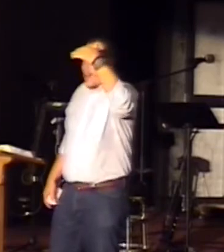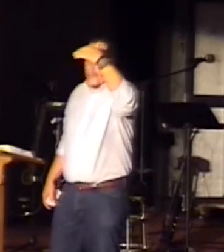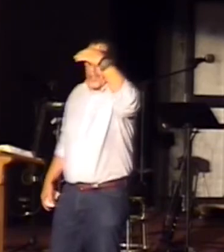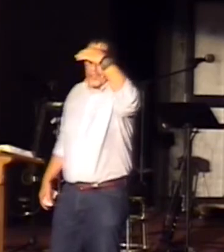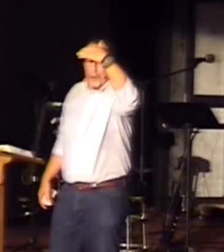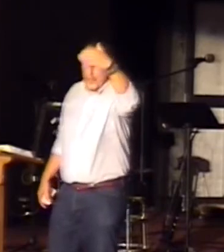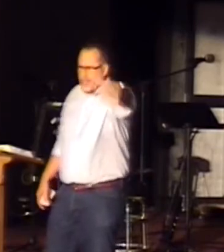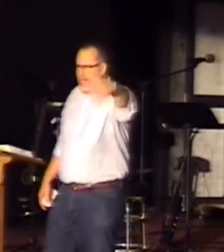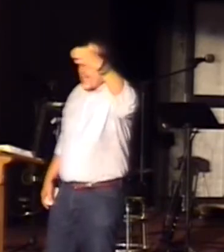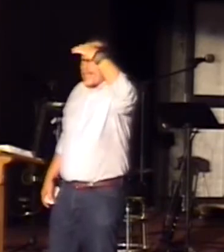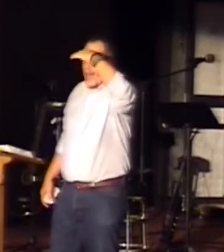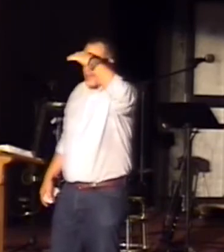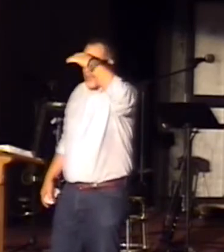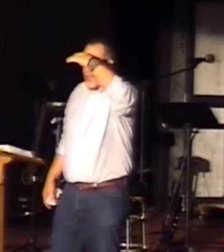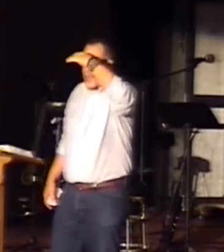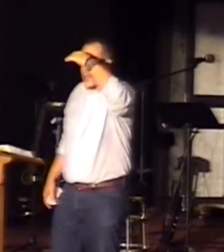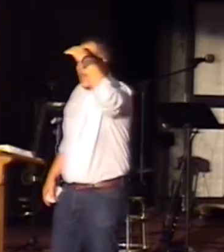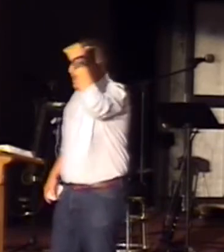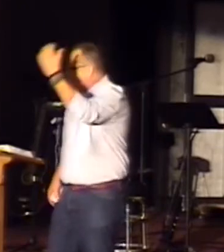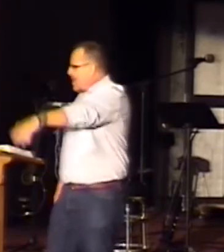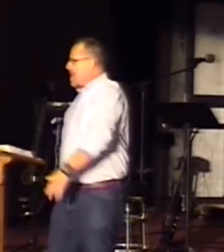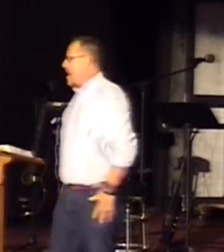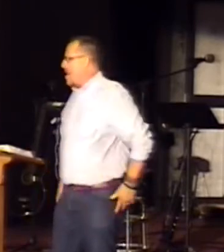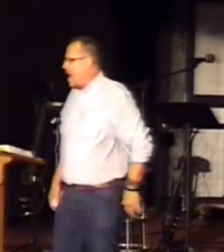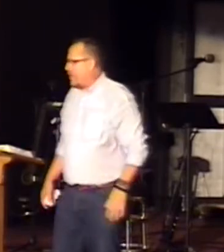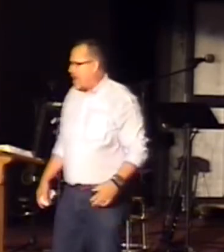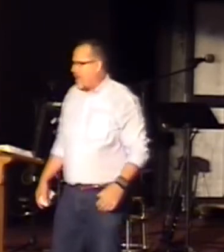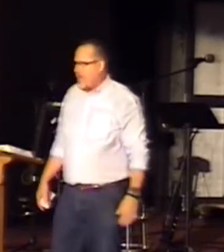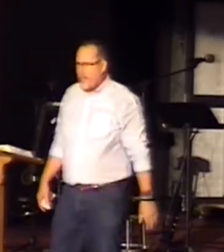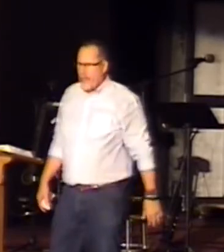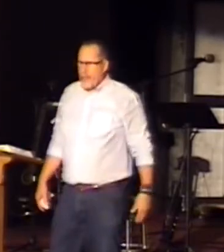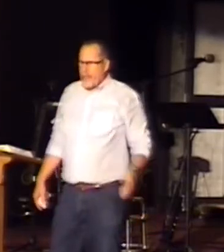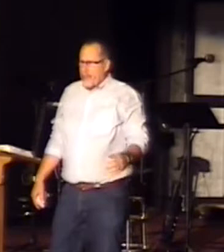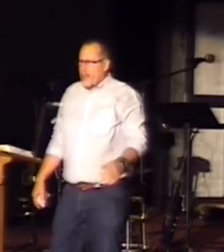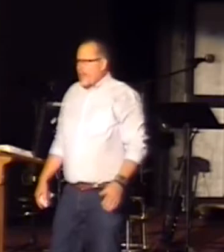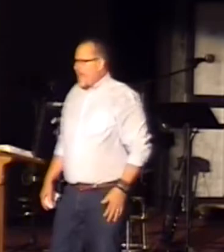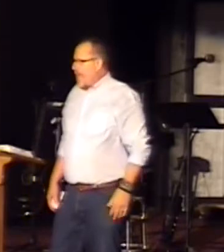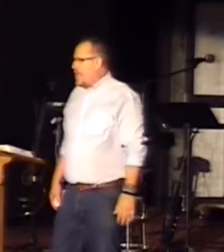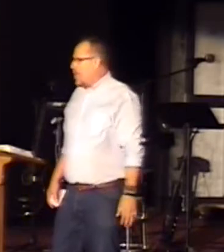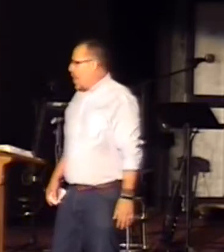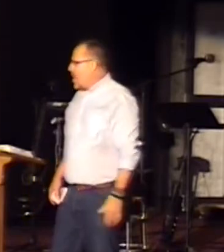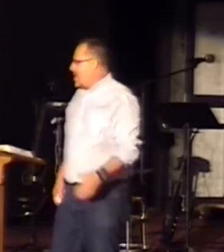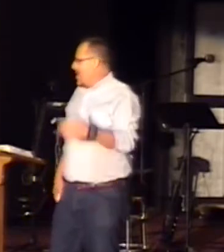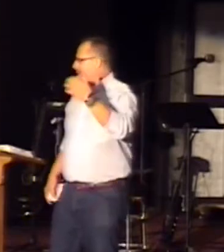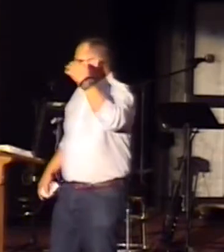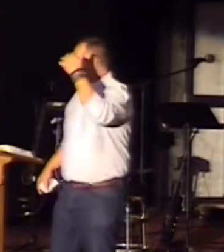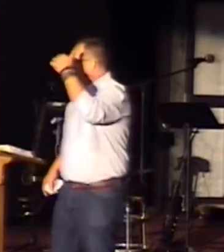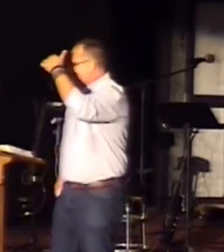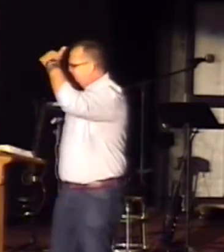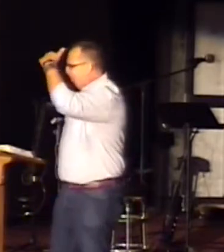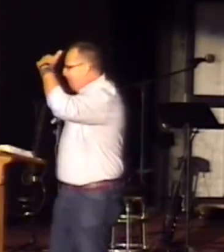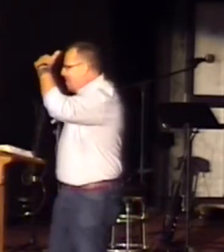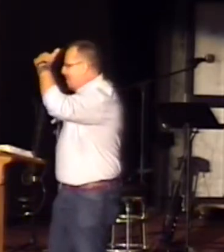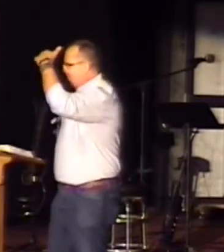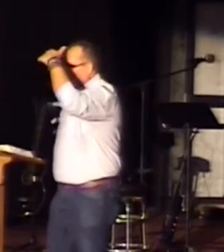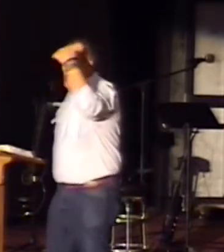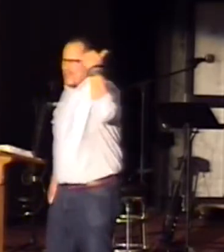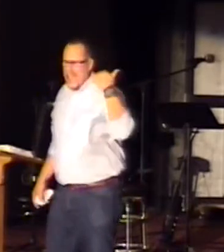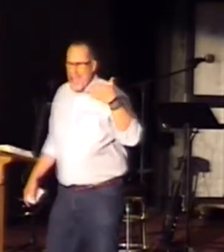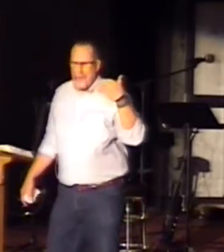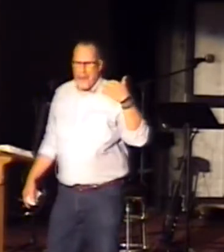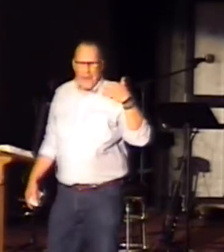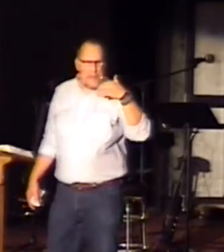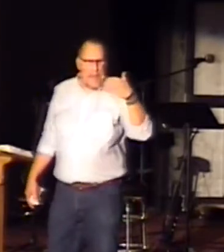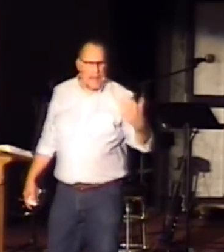clown outfit. George was in his outfit. Everybody was in their outfit. And George is accepting Jesus Christ as his Lord